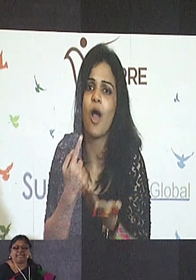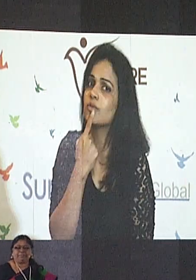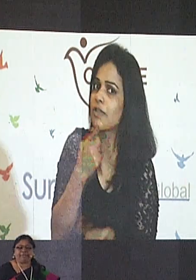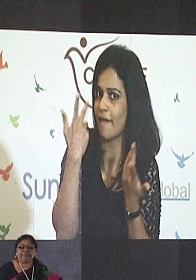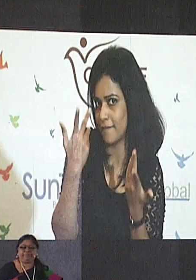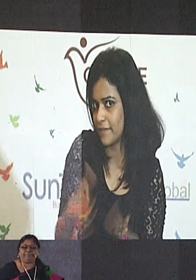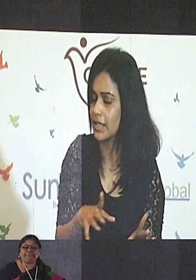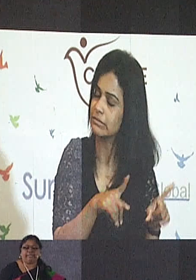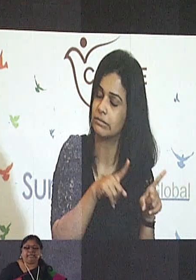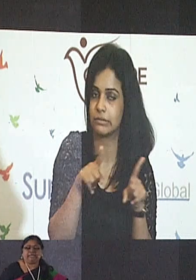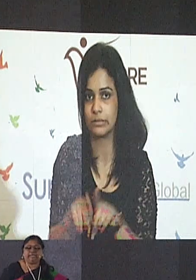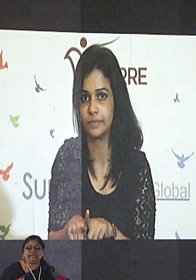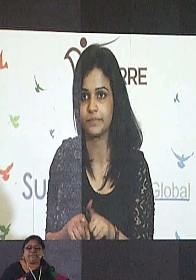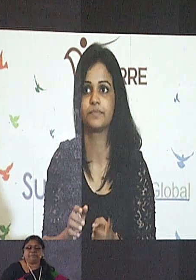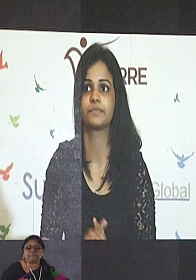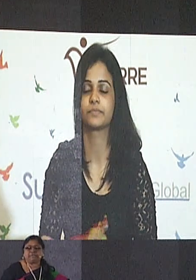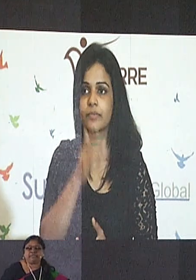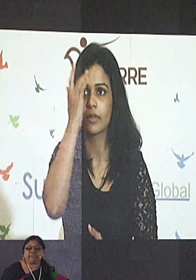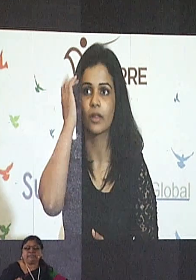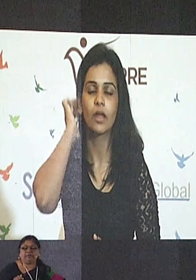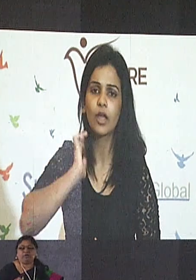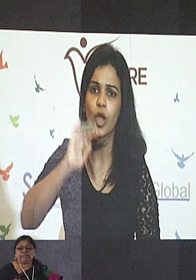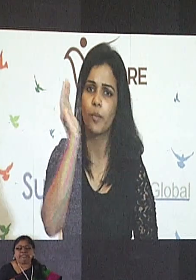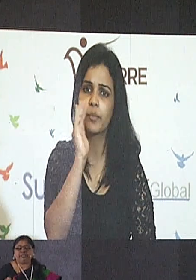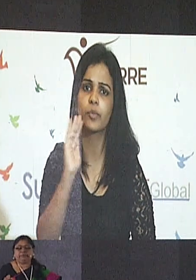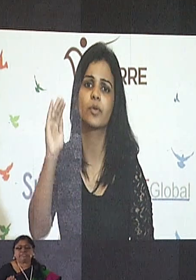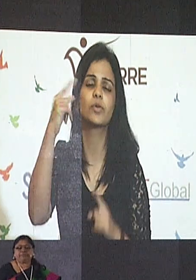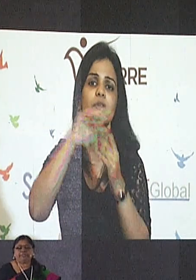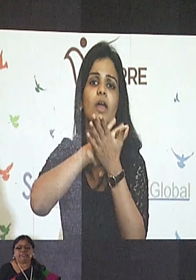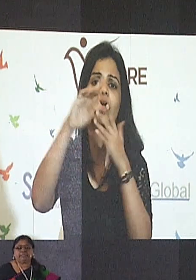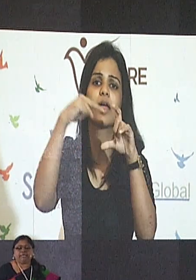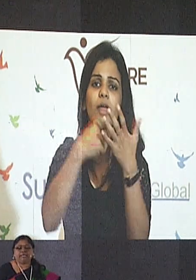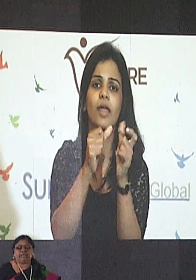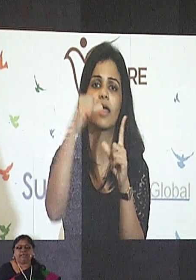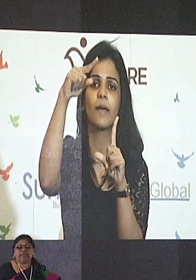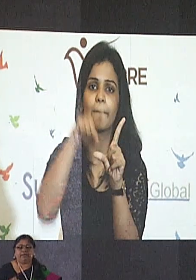Music therapy used all individuals with